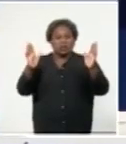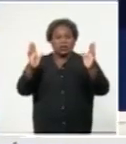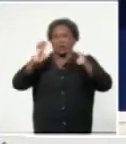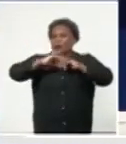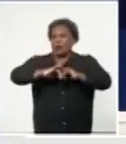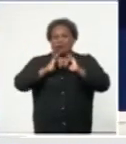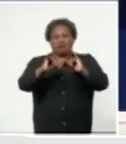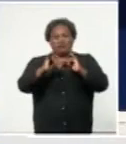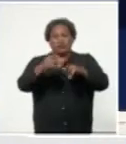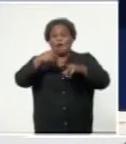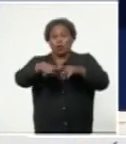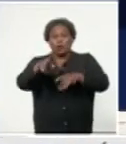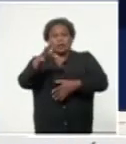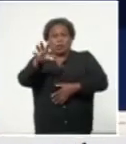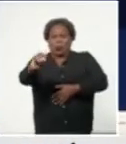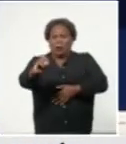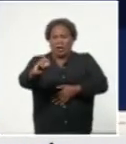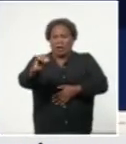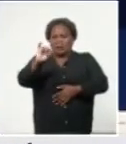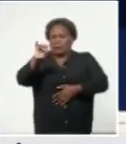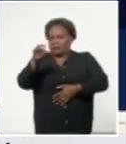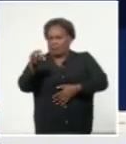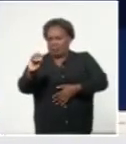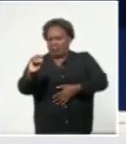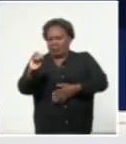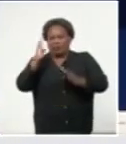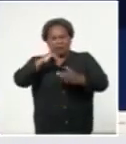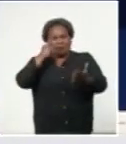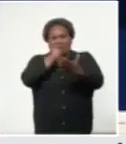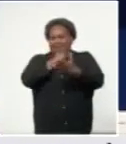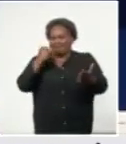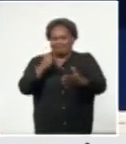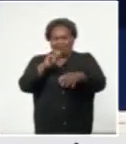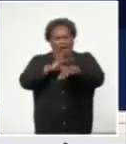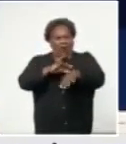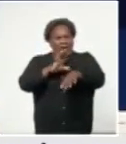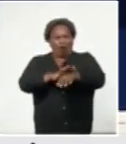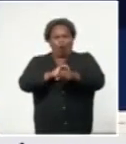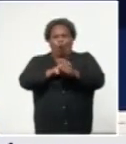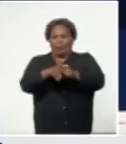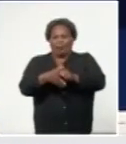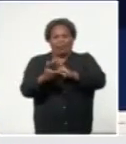2,340 patients diagnosed with COVID-19 in Cuba,